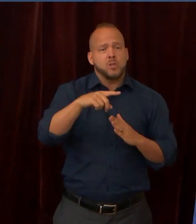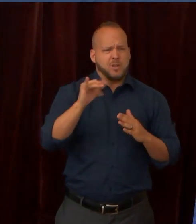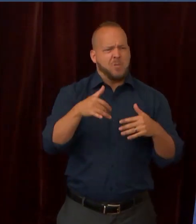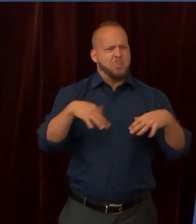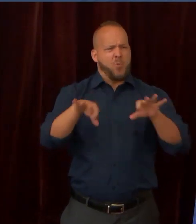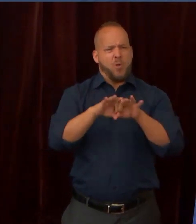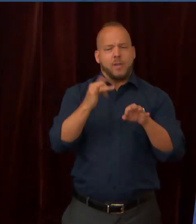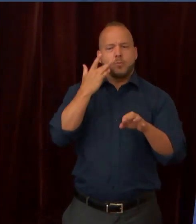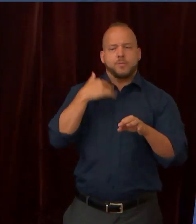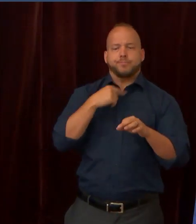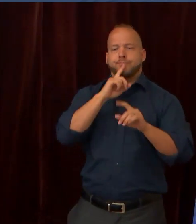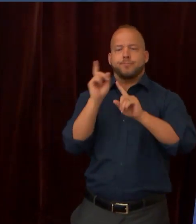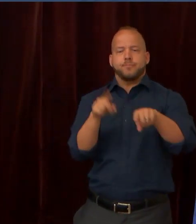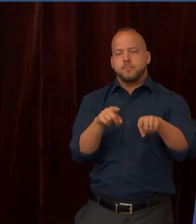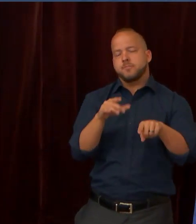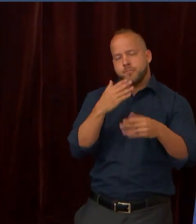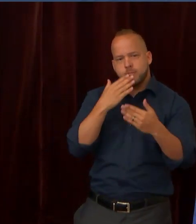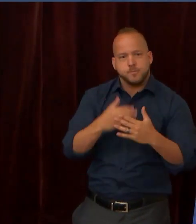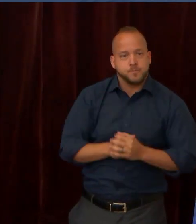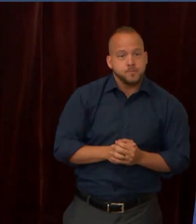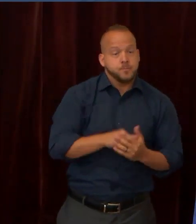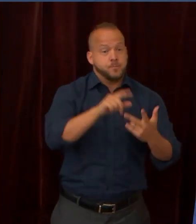Thank you. God's peace be with you.